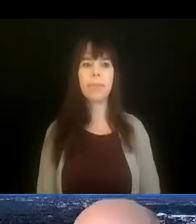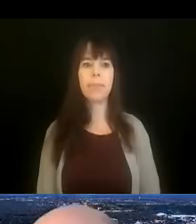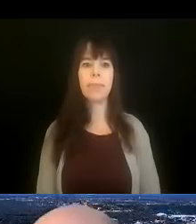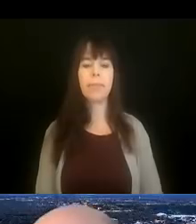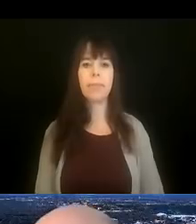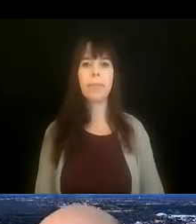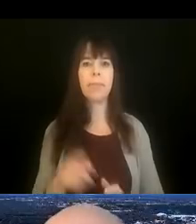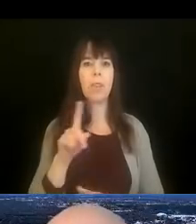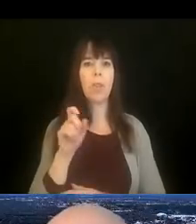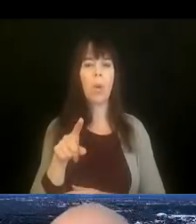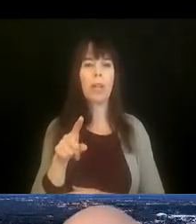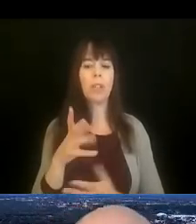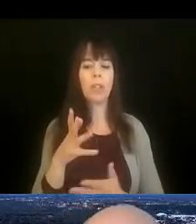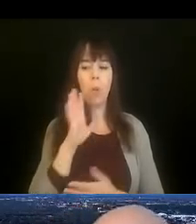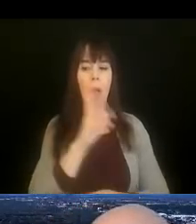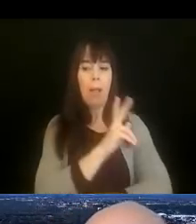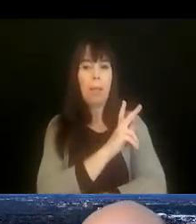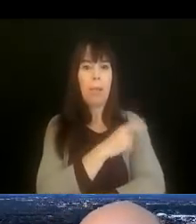The question is, will patients